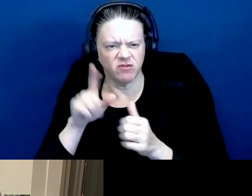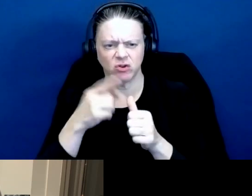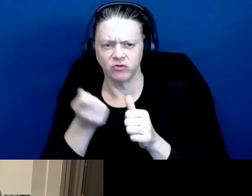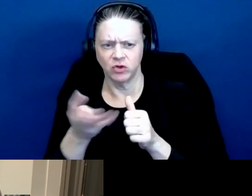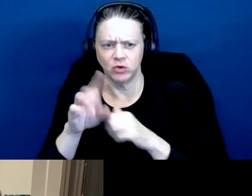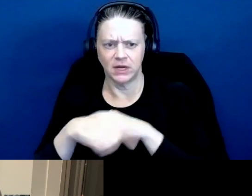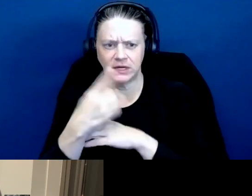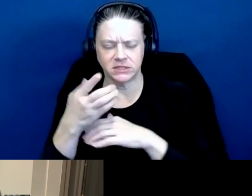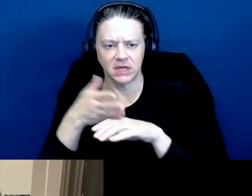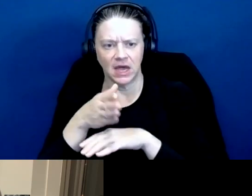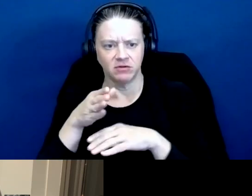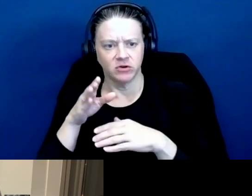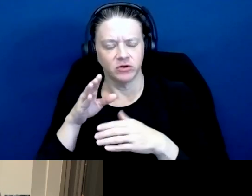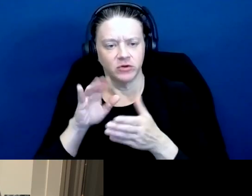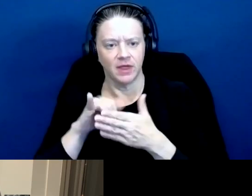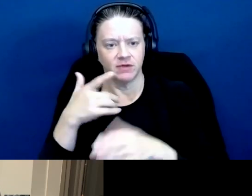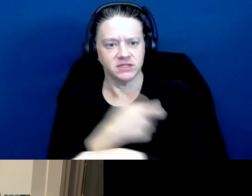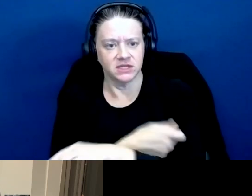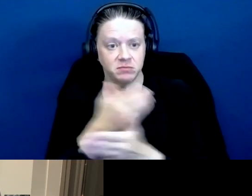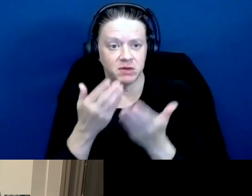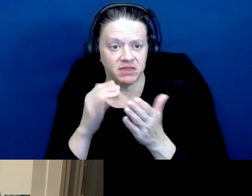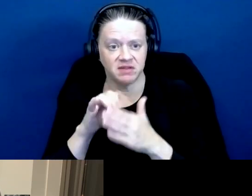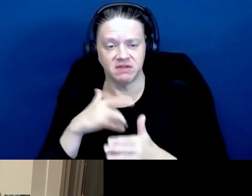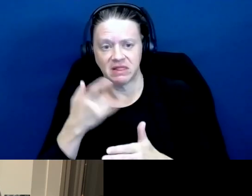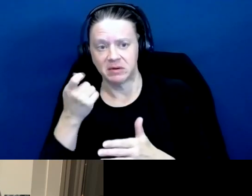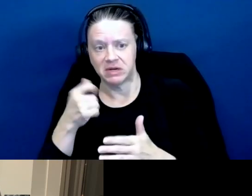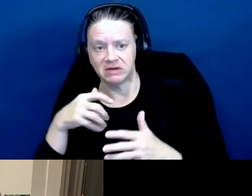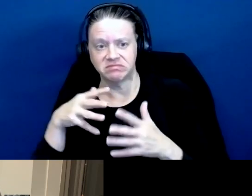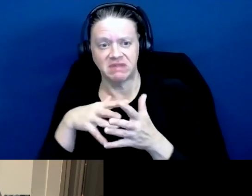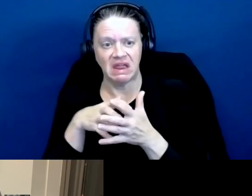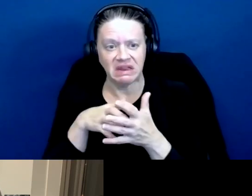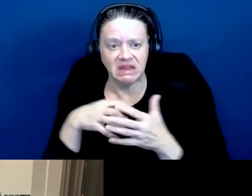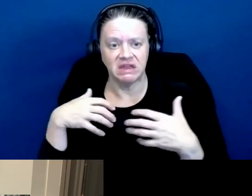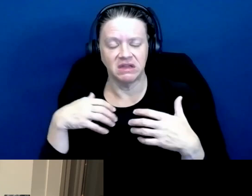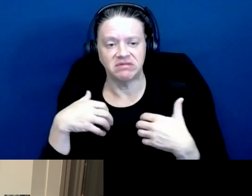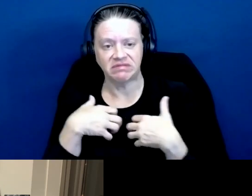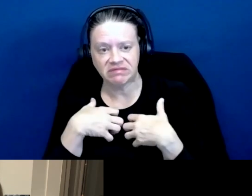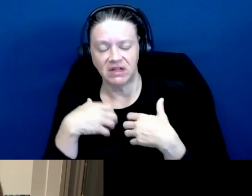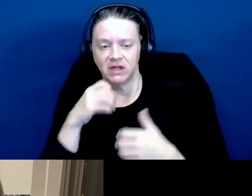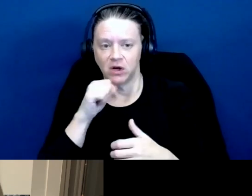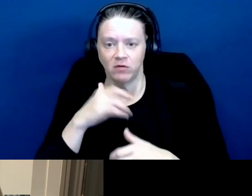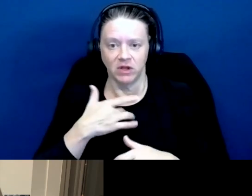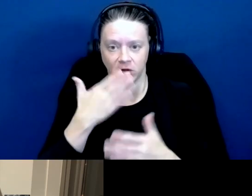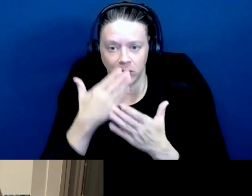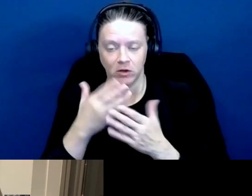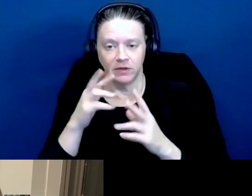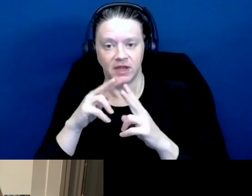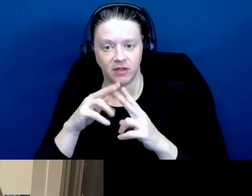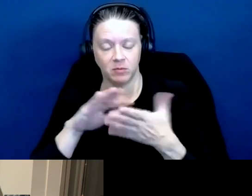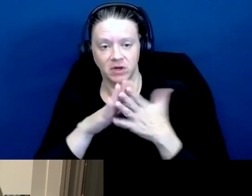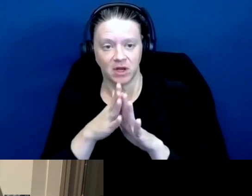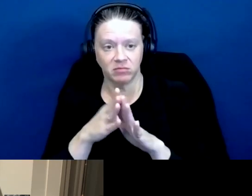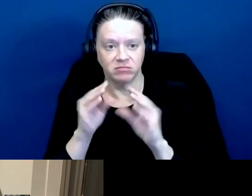might feel more achy, they may not feel good, and sometimes when people don't feel good, they either get kind of